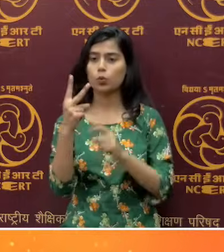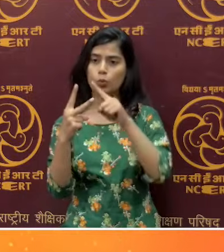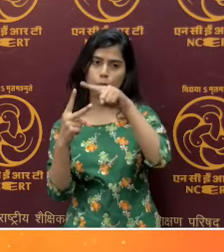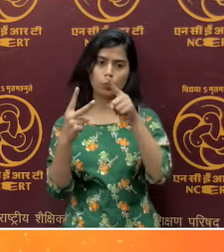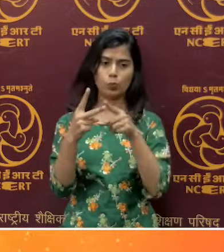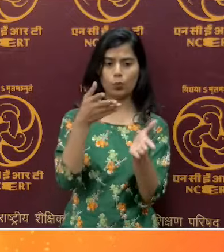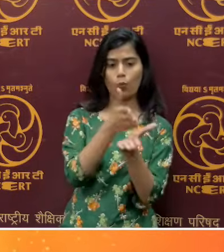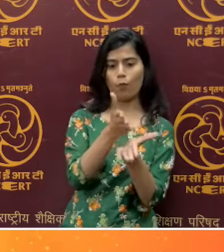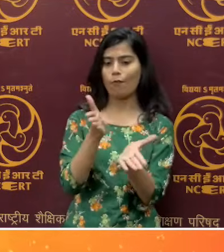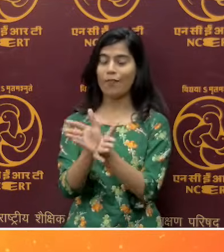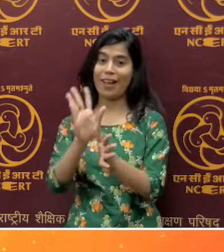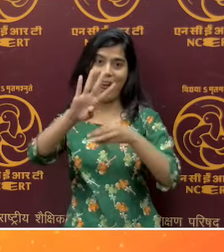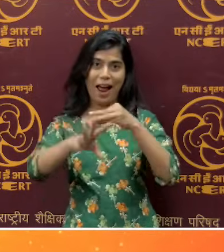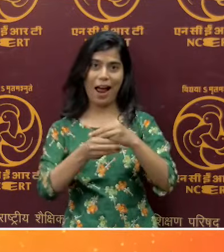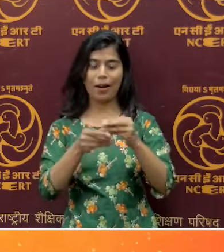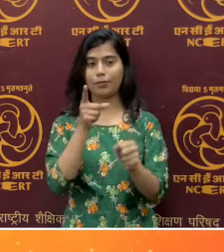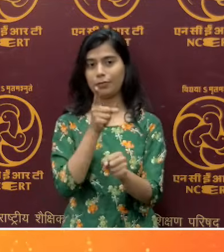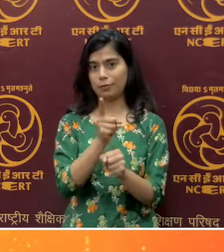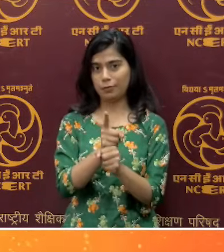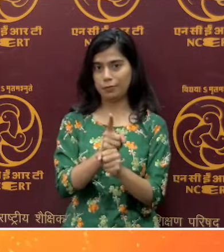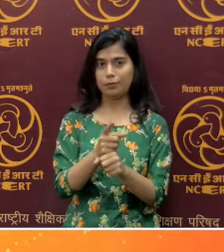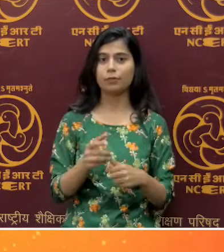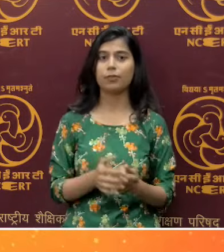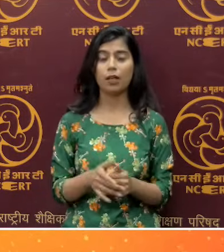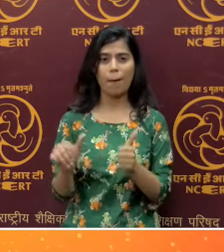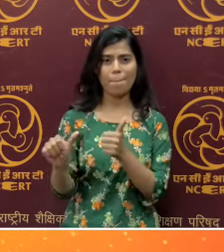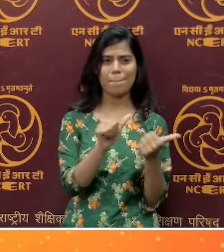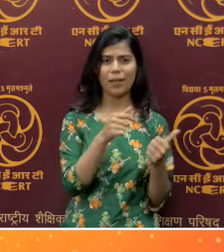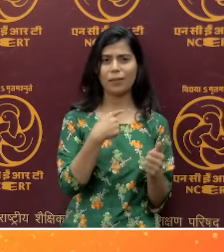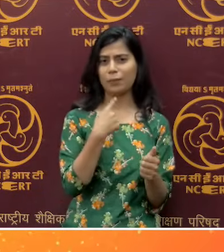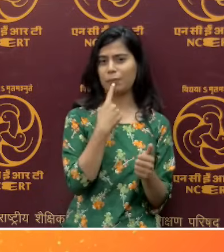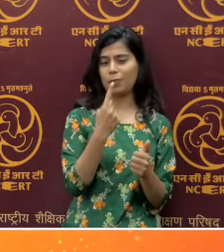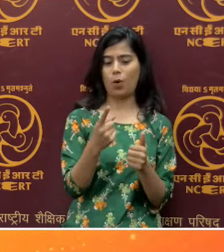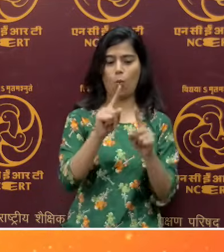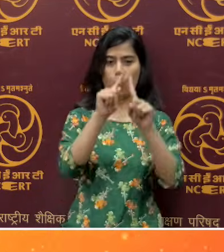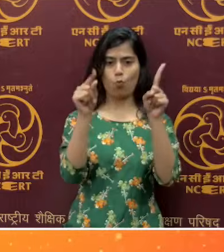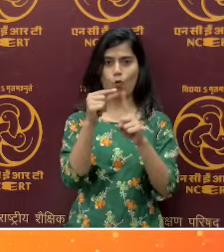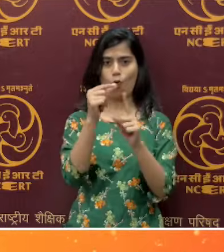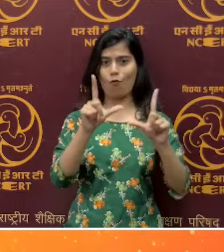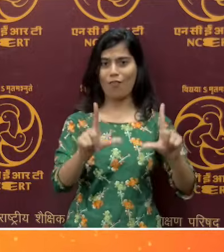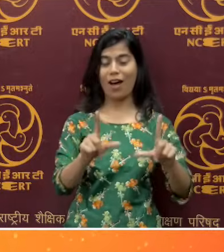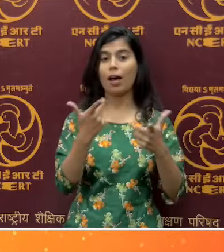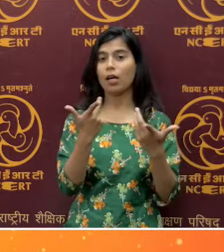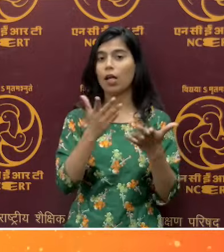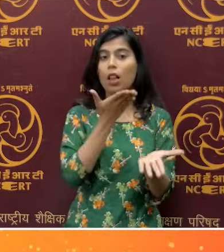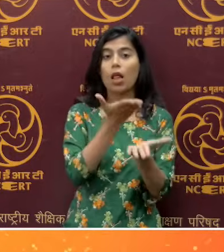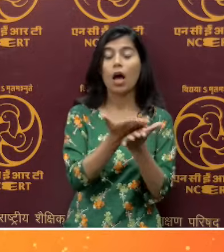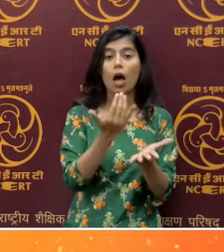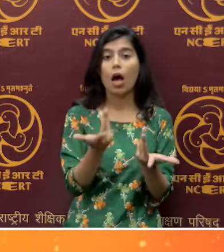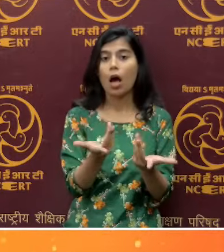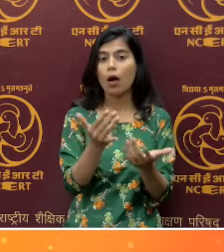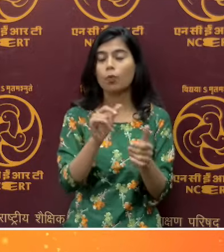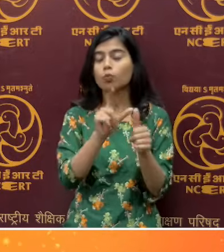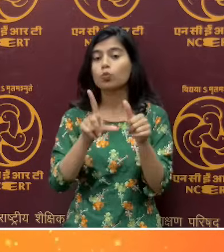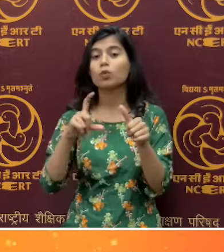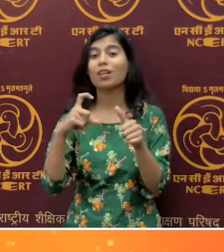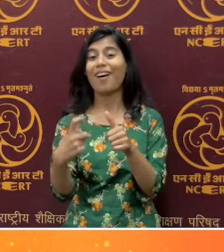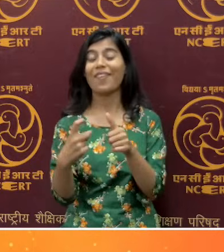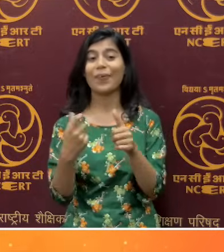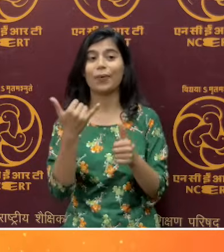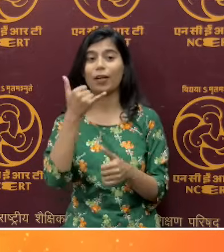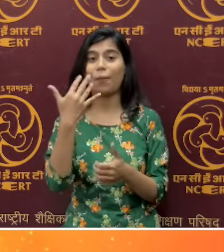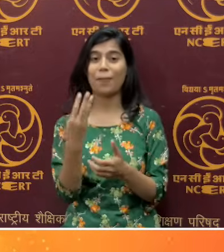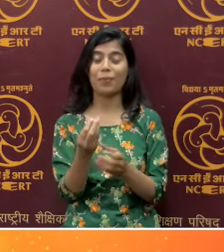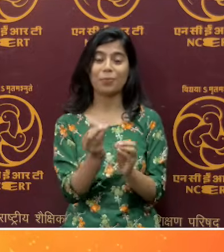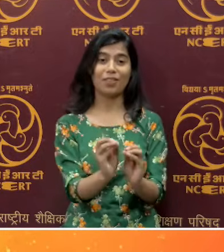to add a teacher. Either, as I previously mentioned, in the profile screen there is a PRASHAST account number which is unique to the user. A teacher can